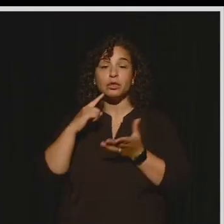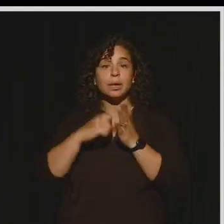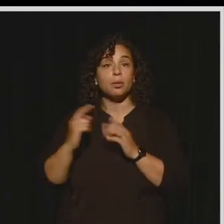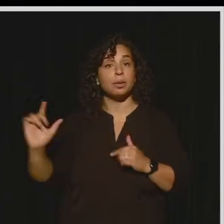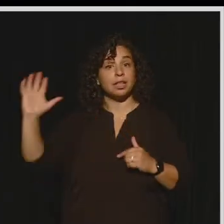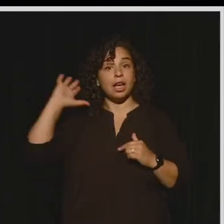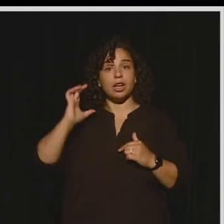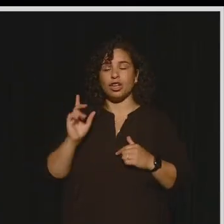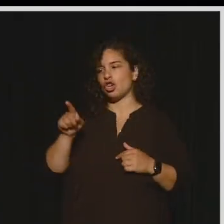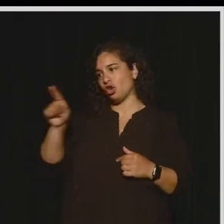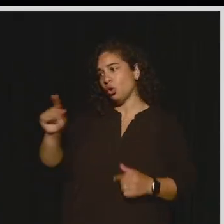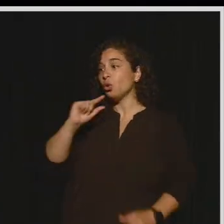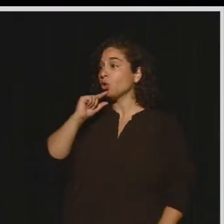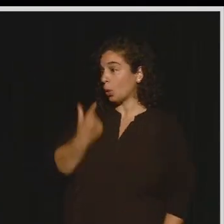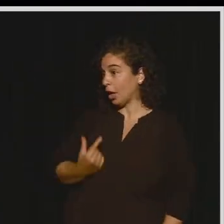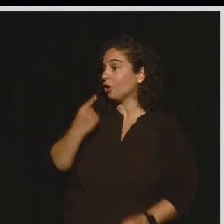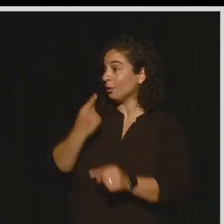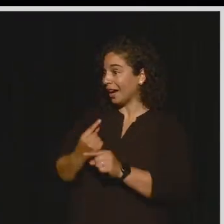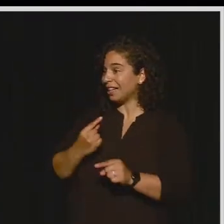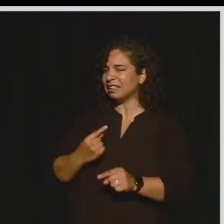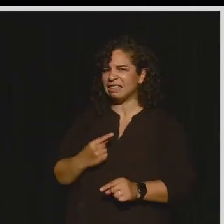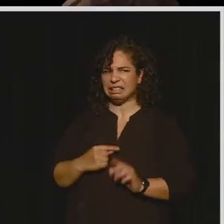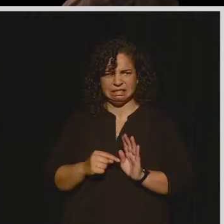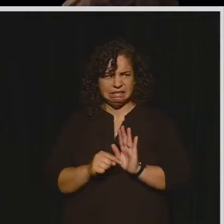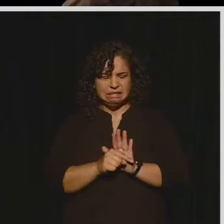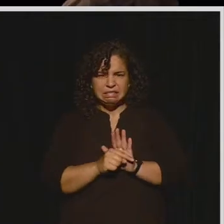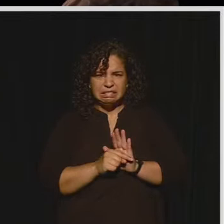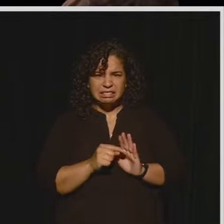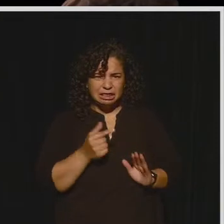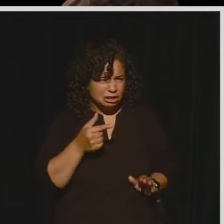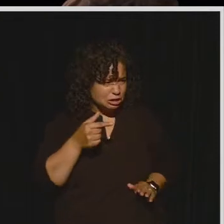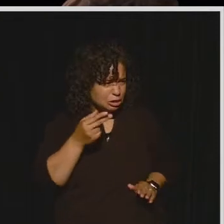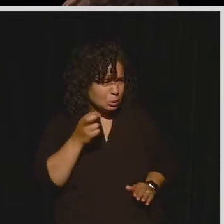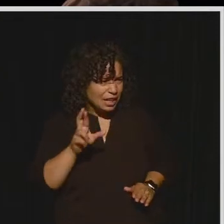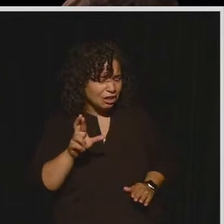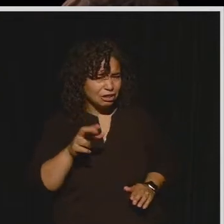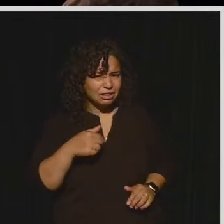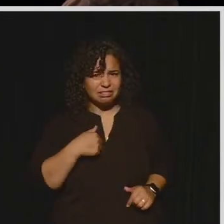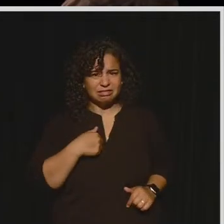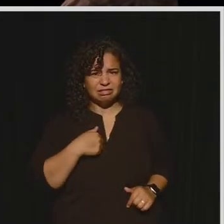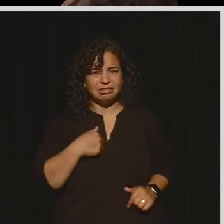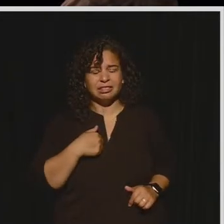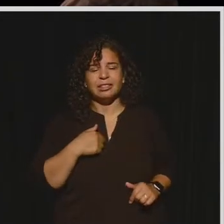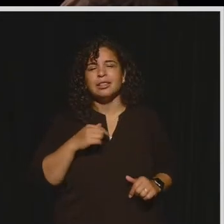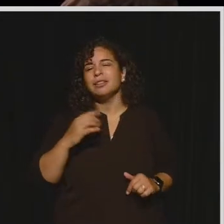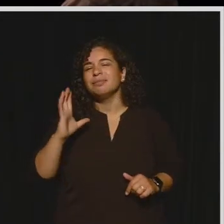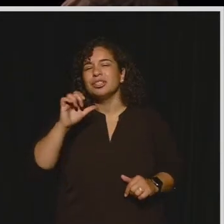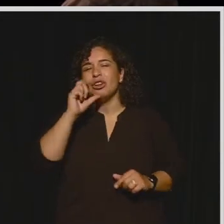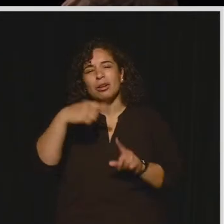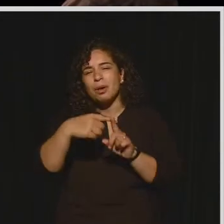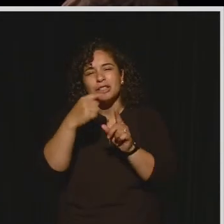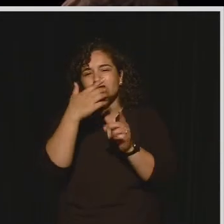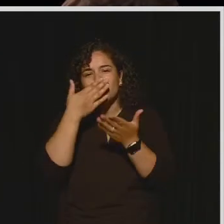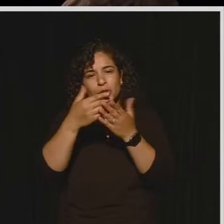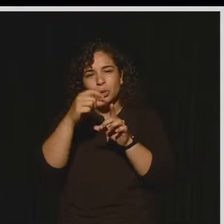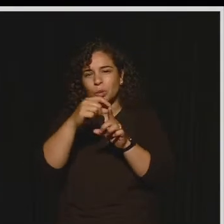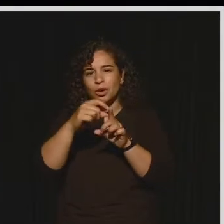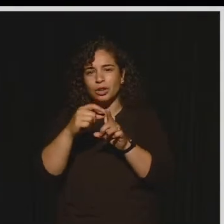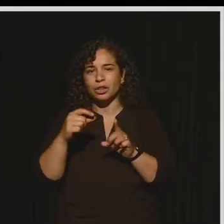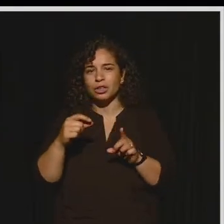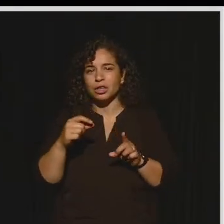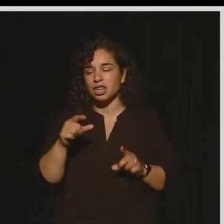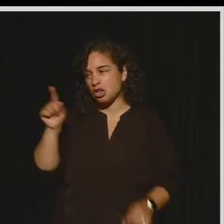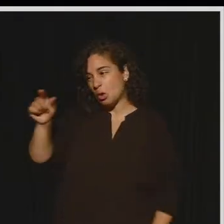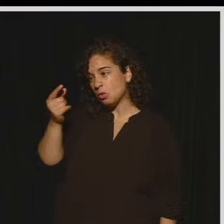me queer, that was not a positive thing in any way, shape, or form. It was, you know, usually something that happened before you were going to get